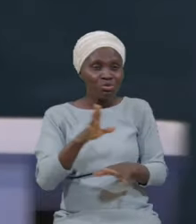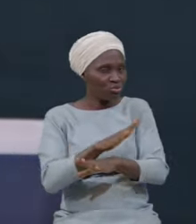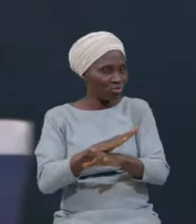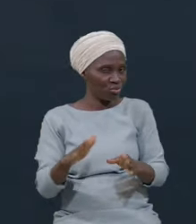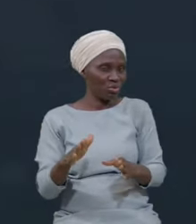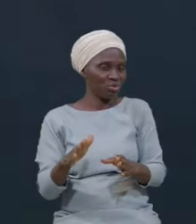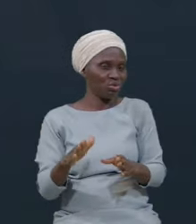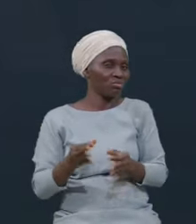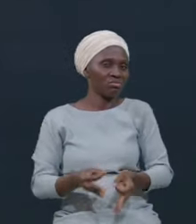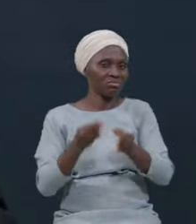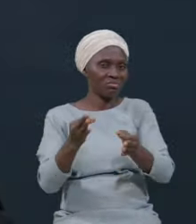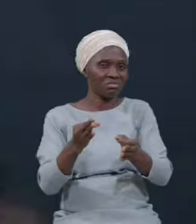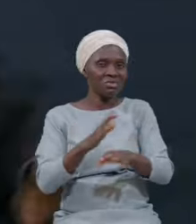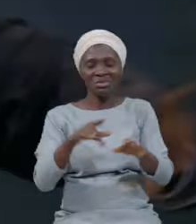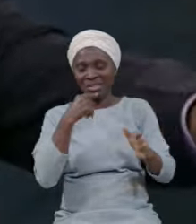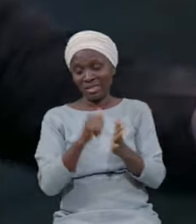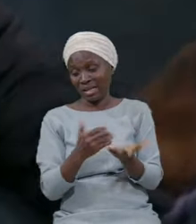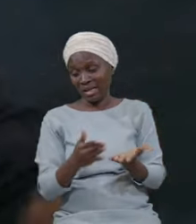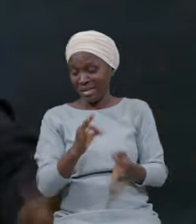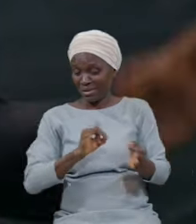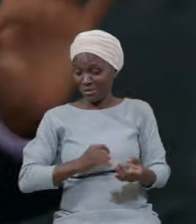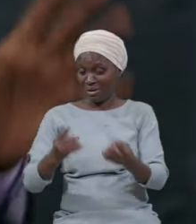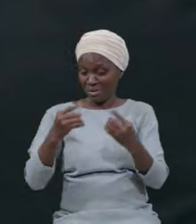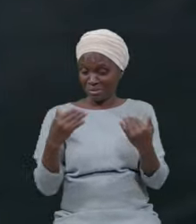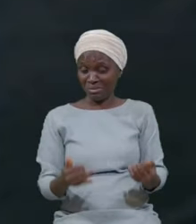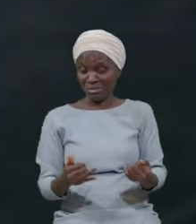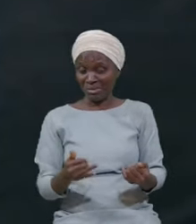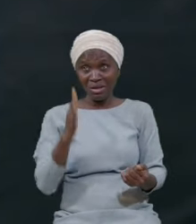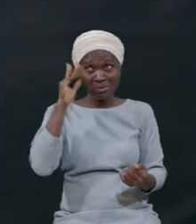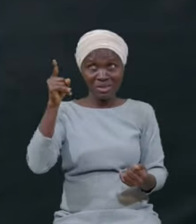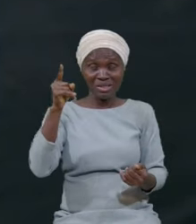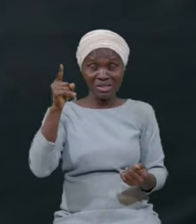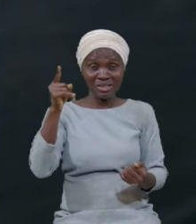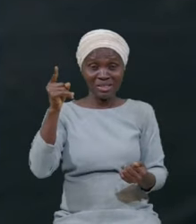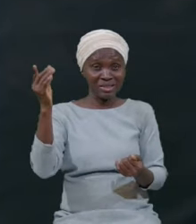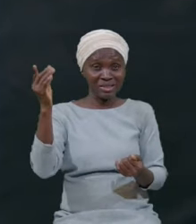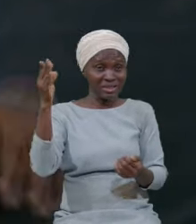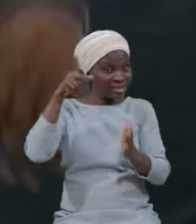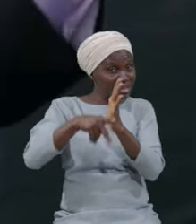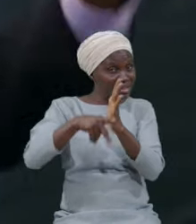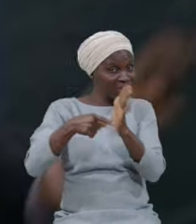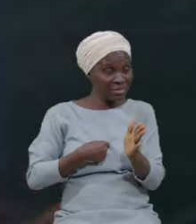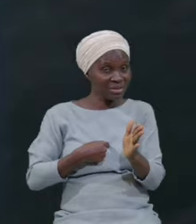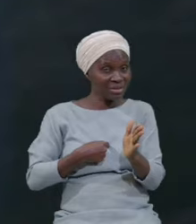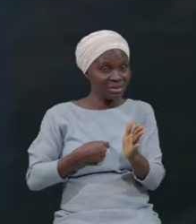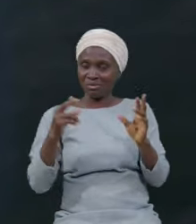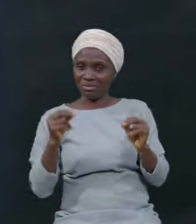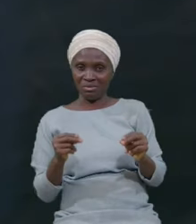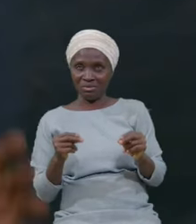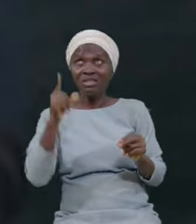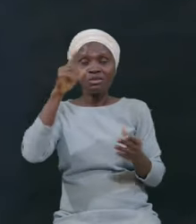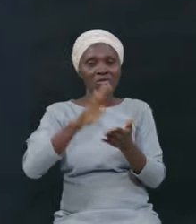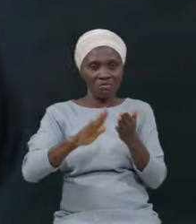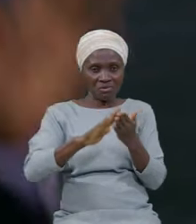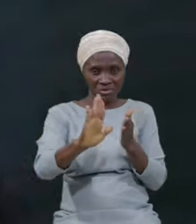and kill me and said, you should not live again, you're too bad? He says, no, he will forgive your sin. He